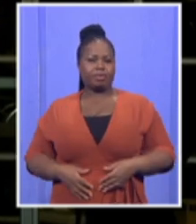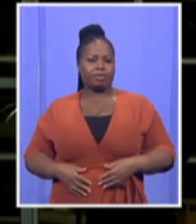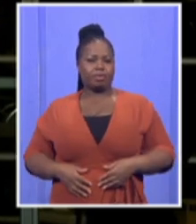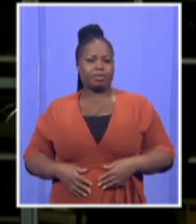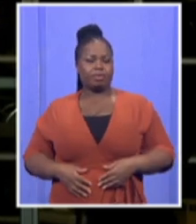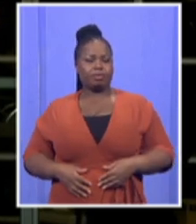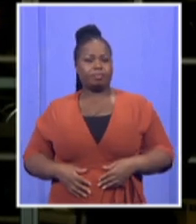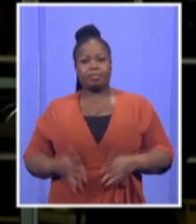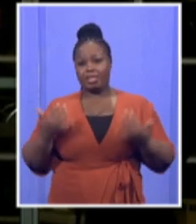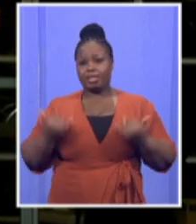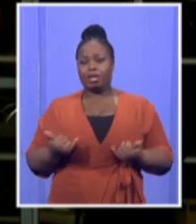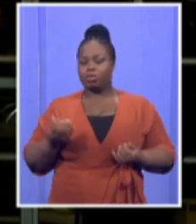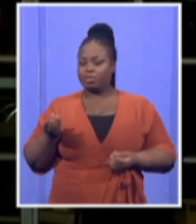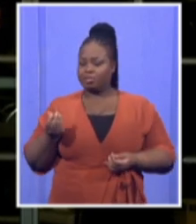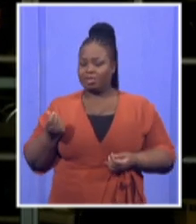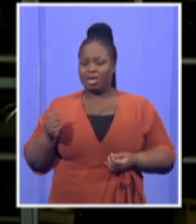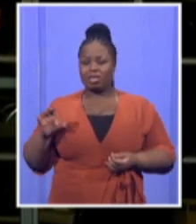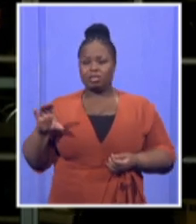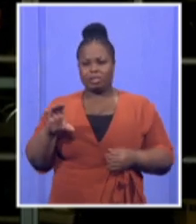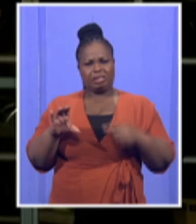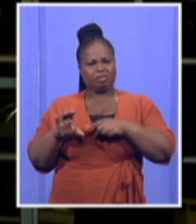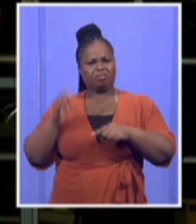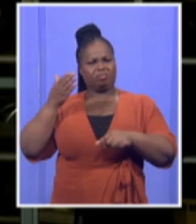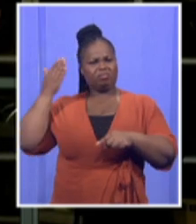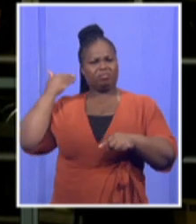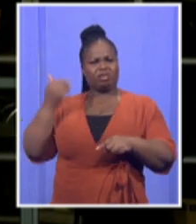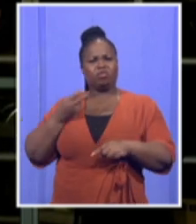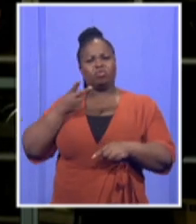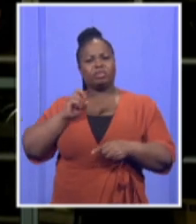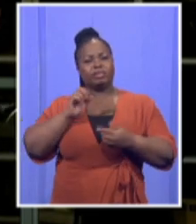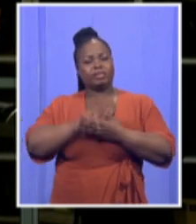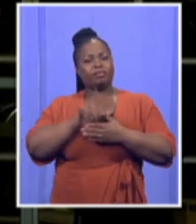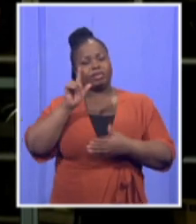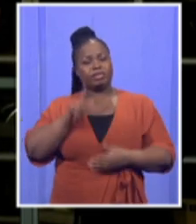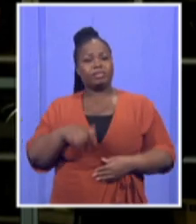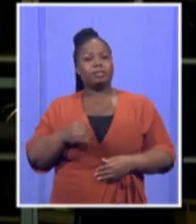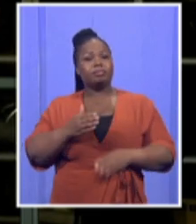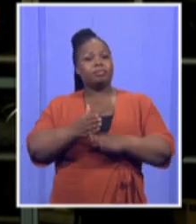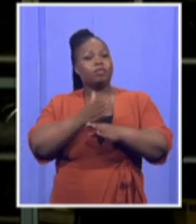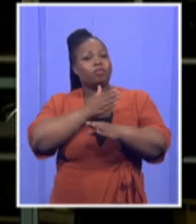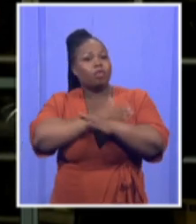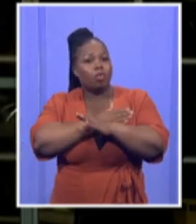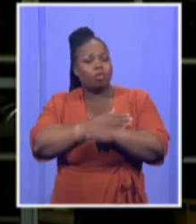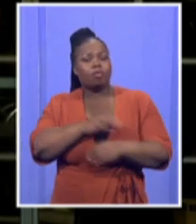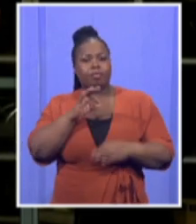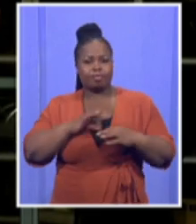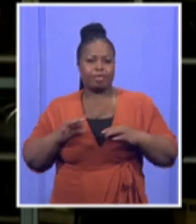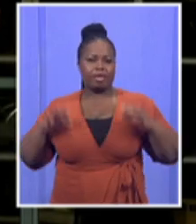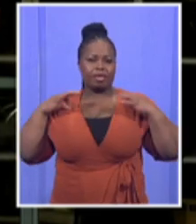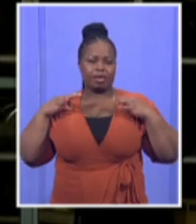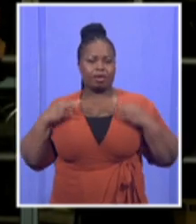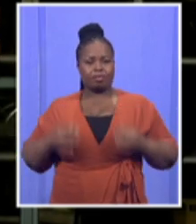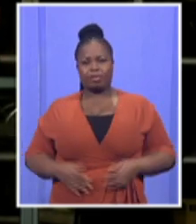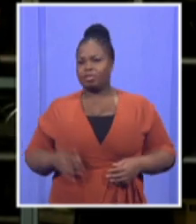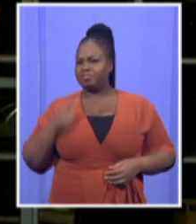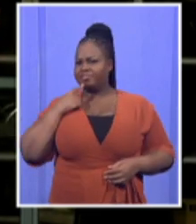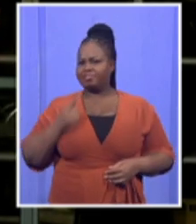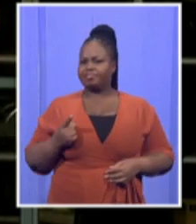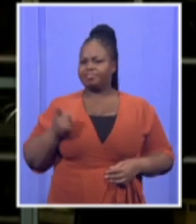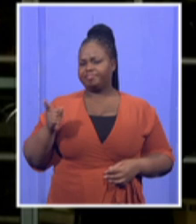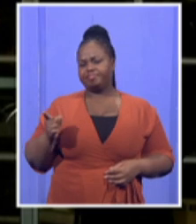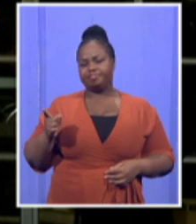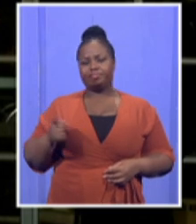embezzled. Now, this funds go way back to 2017 when she was the former mayor, and it's said that she had